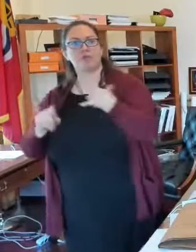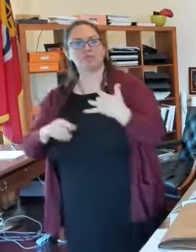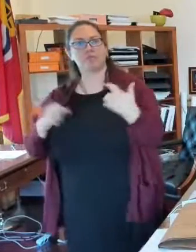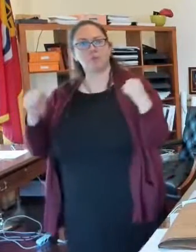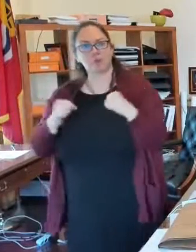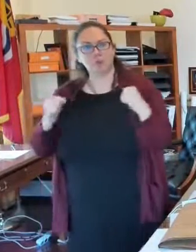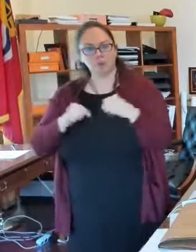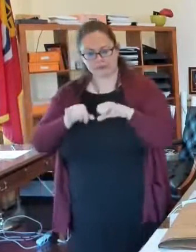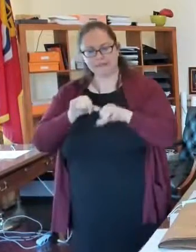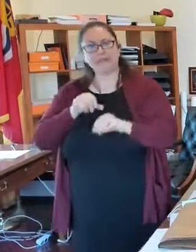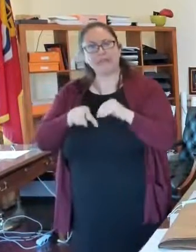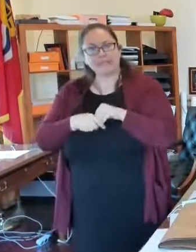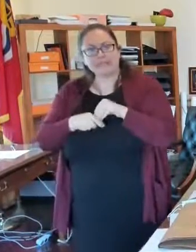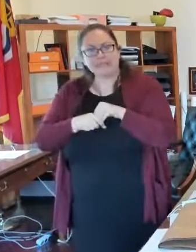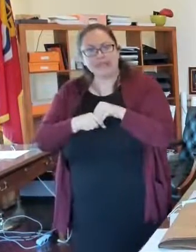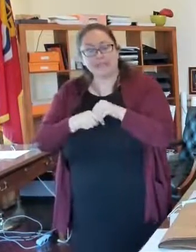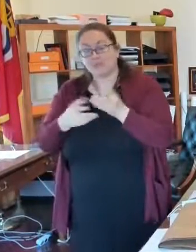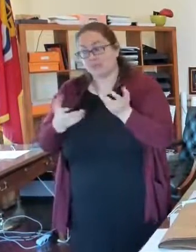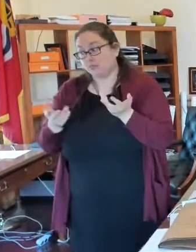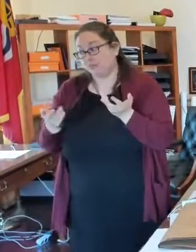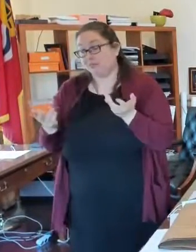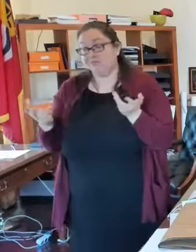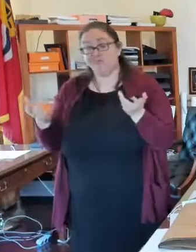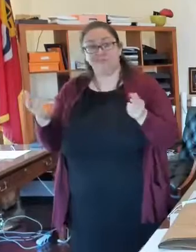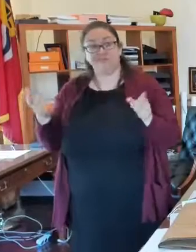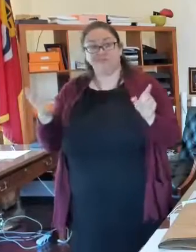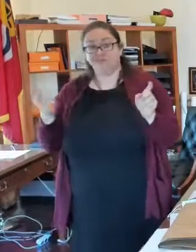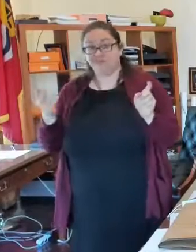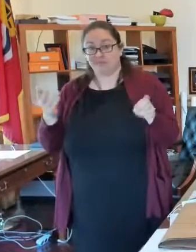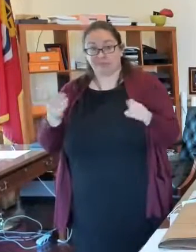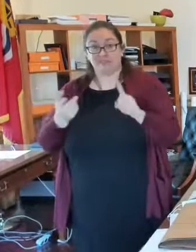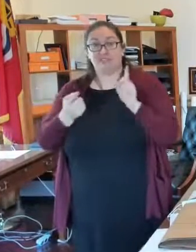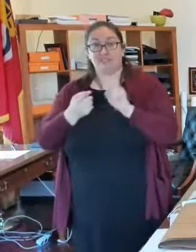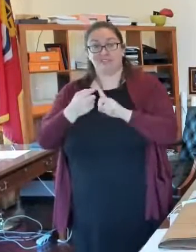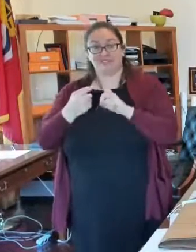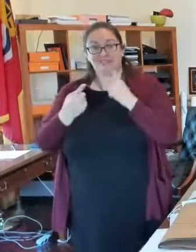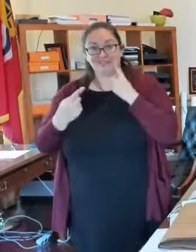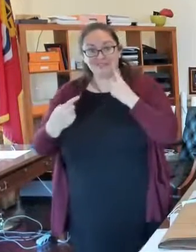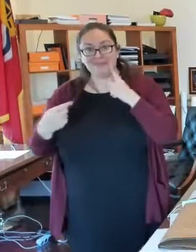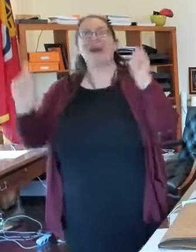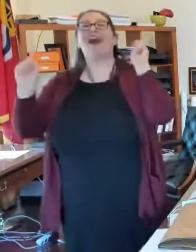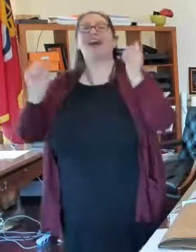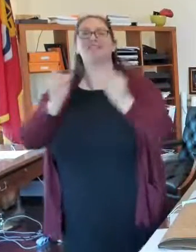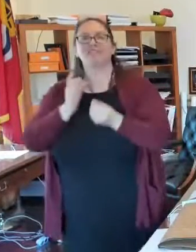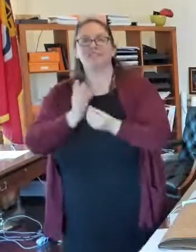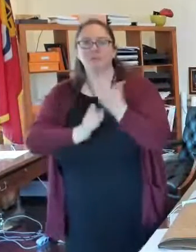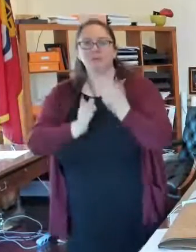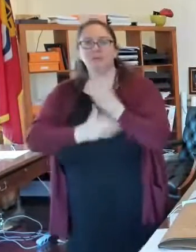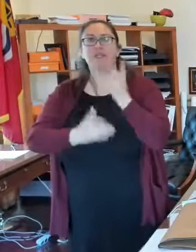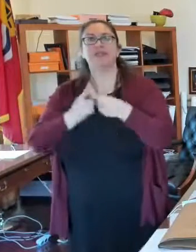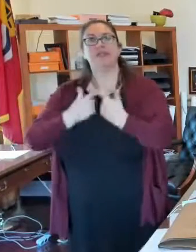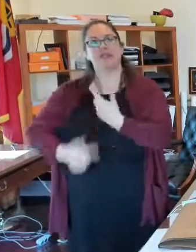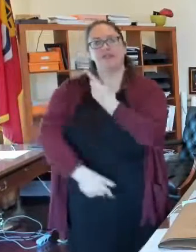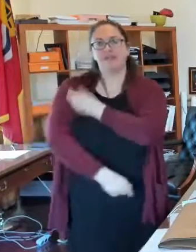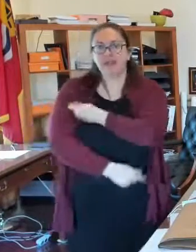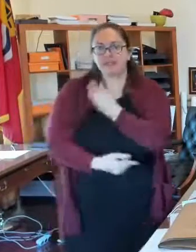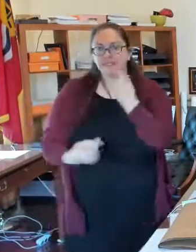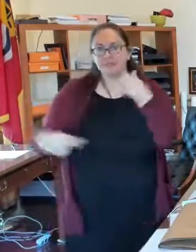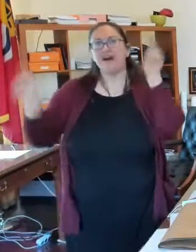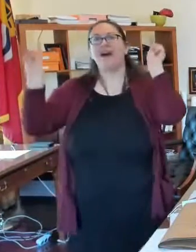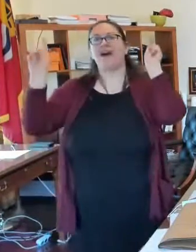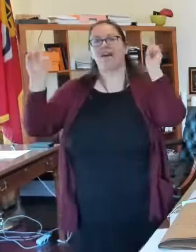inside, and so we've got to stick with that until we can get to the spring and get to a vaccination.